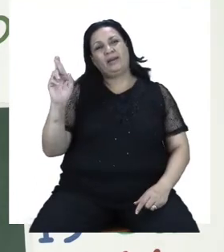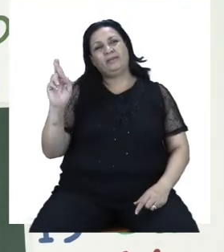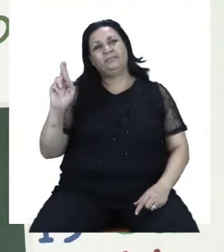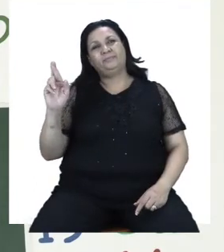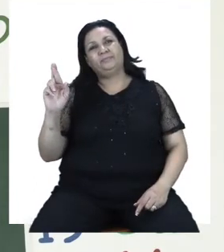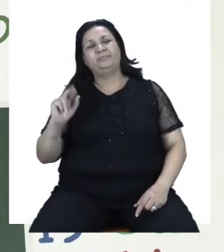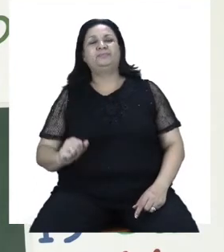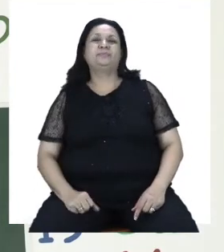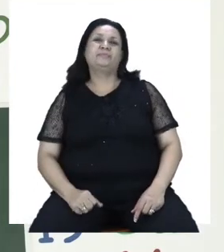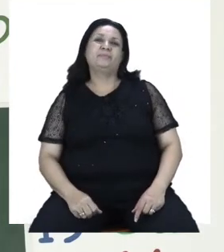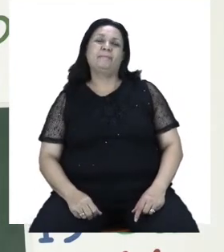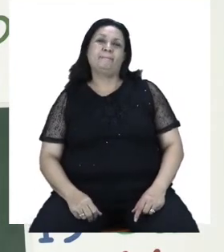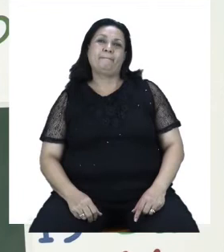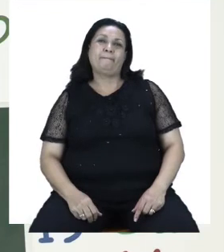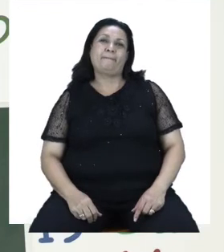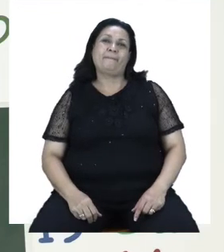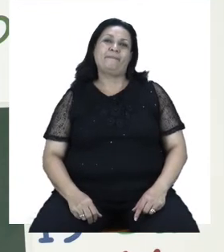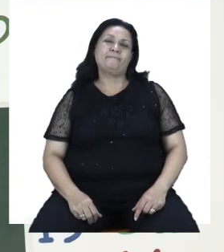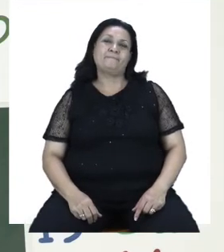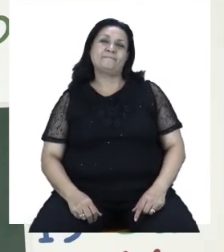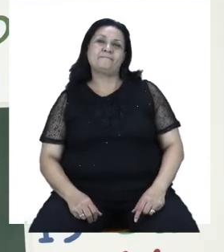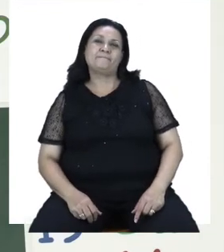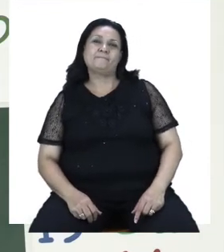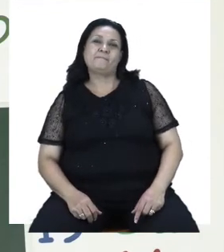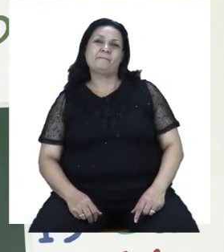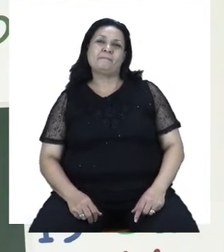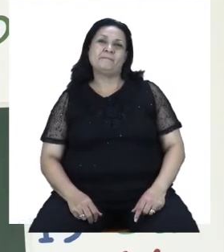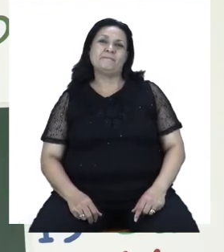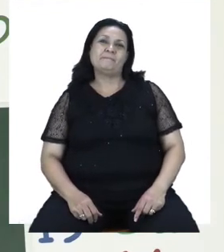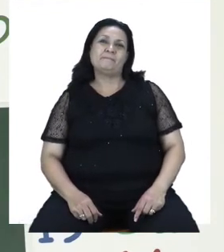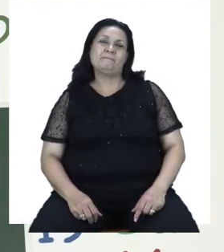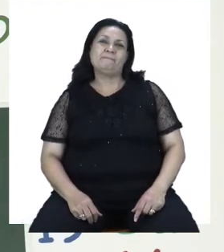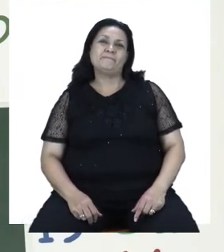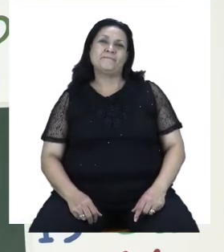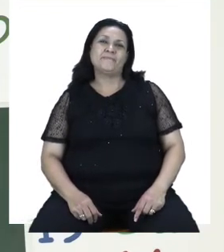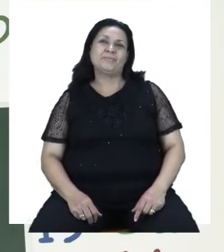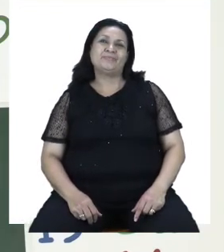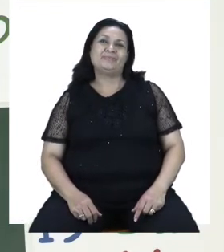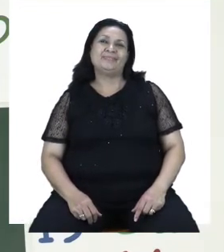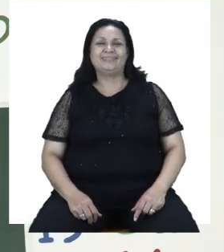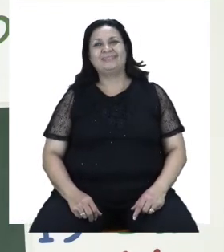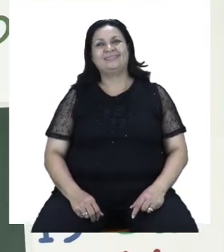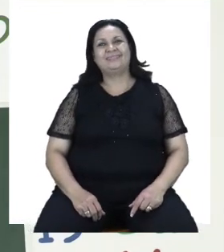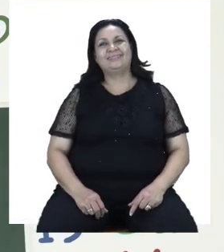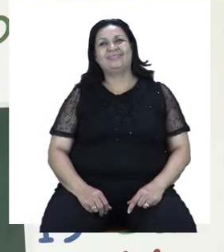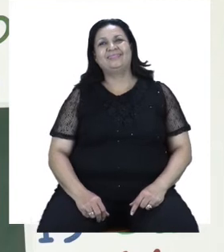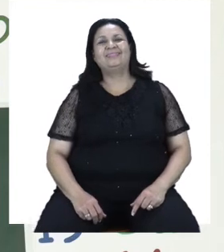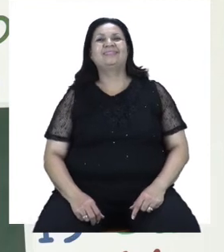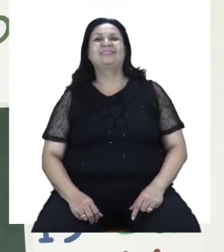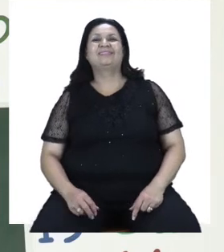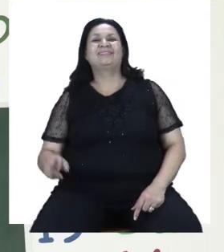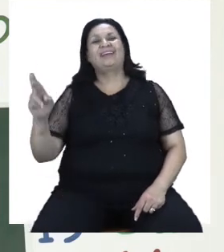a shoestring or a scrunchie, anything that you can use to tie. So we have